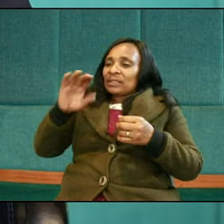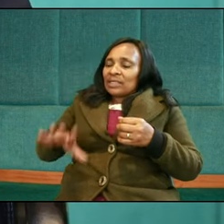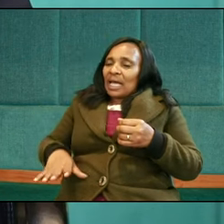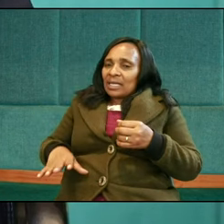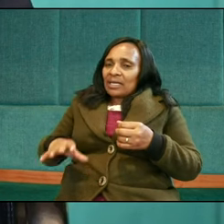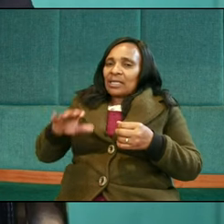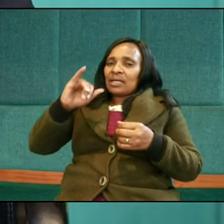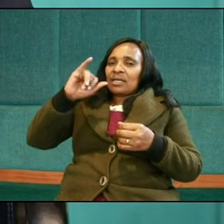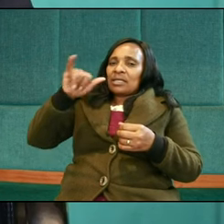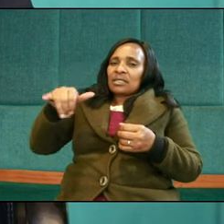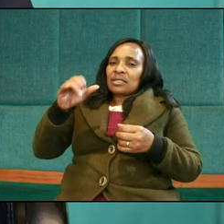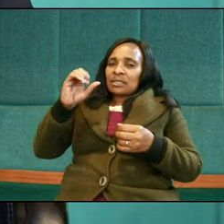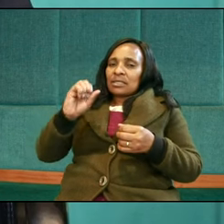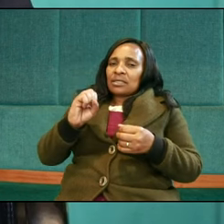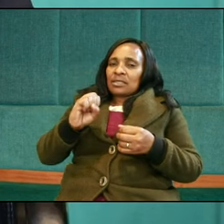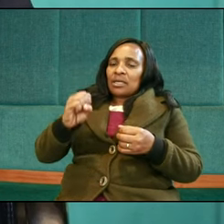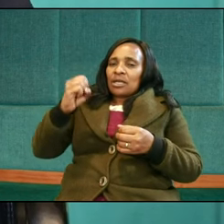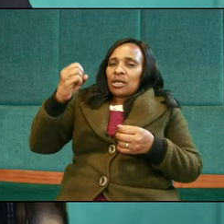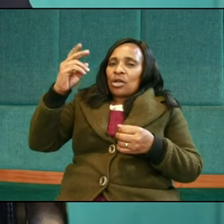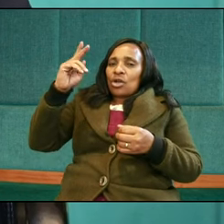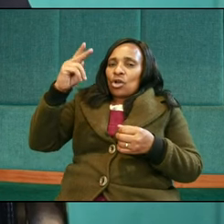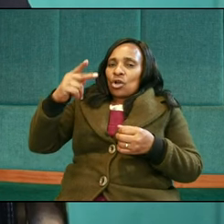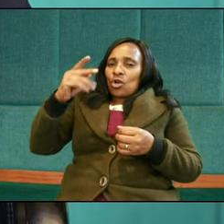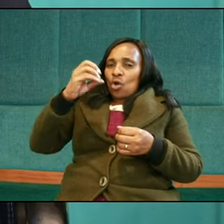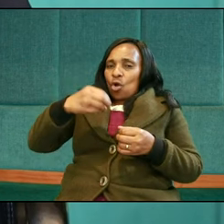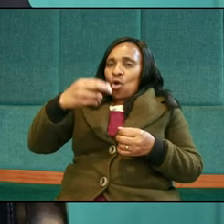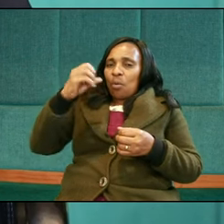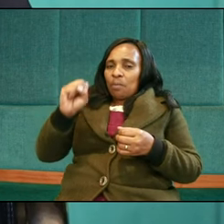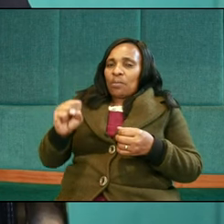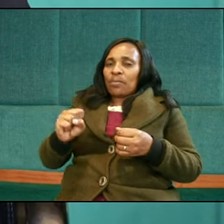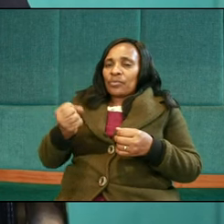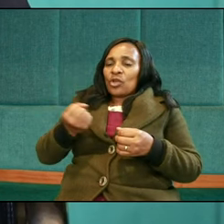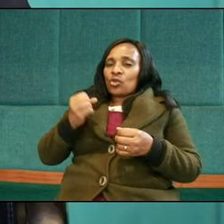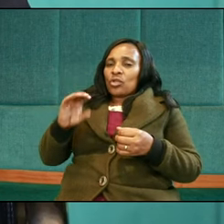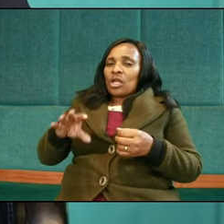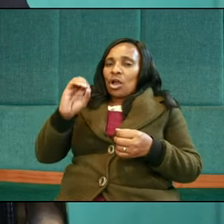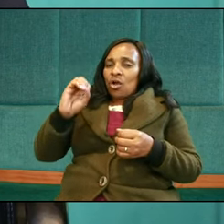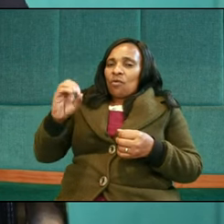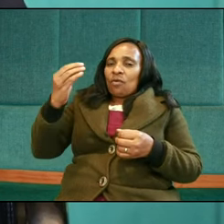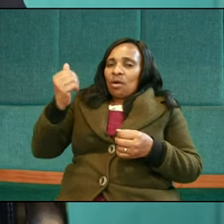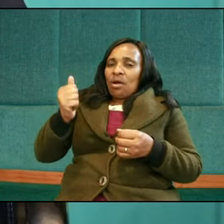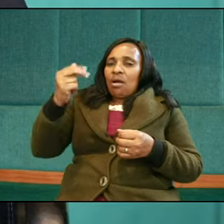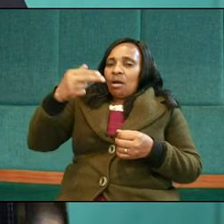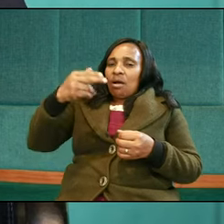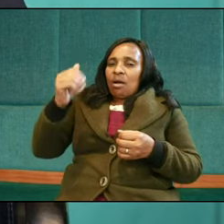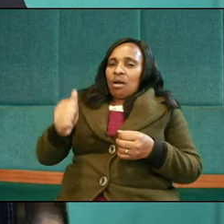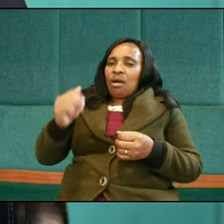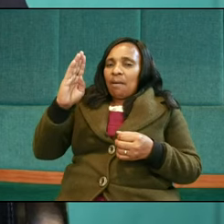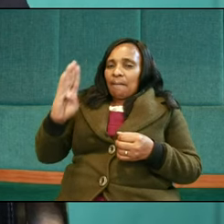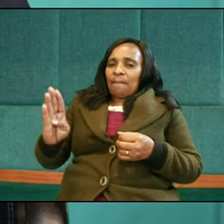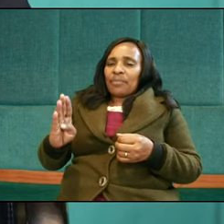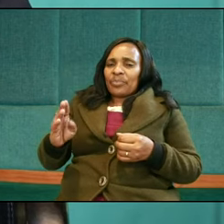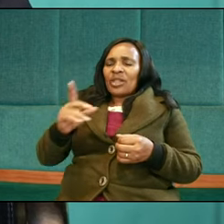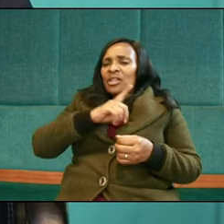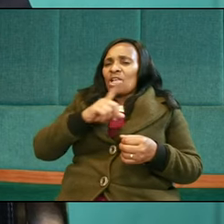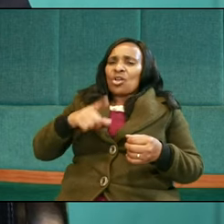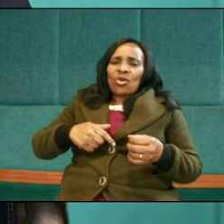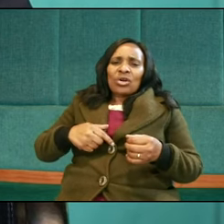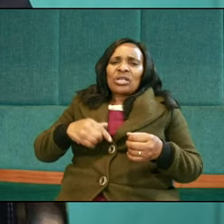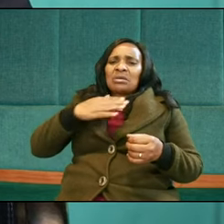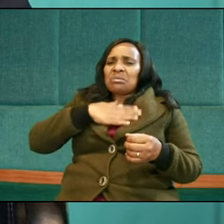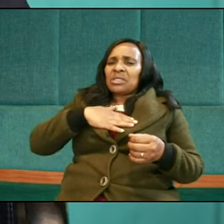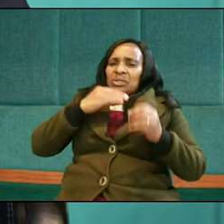Jehoram married Athaliah, daughter of Ahab. The Lord was not pleased,